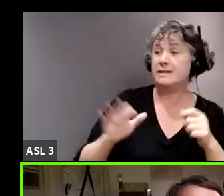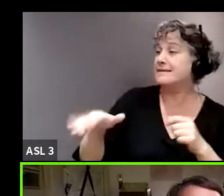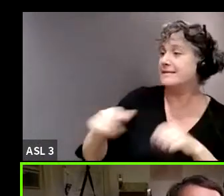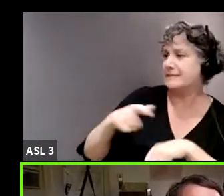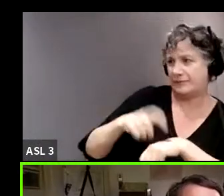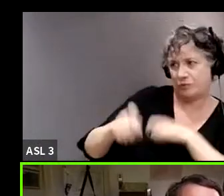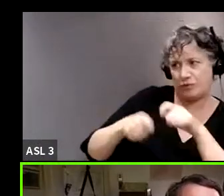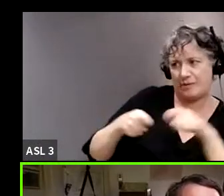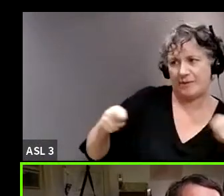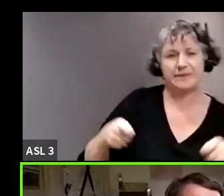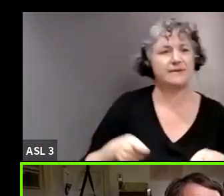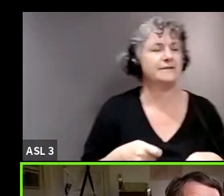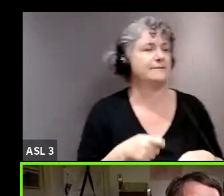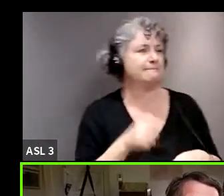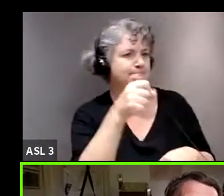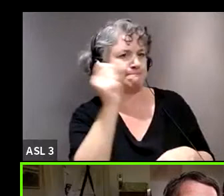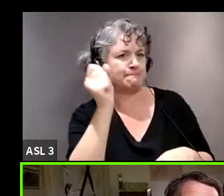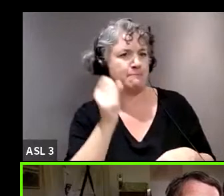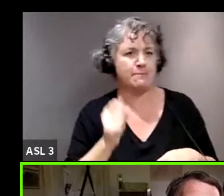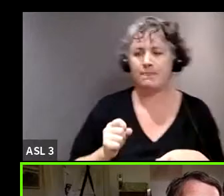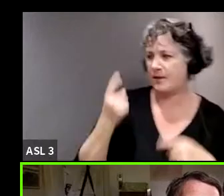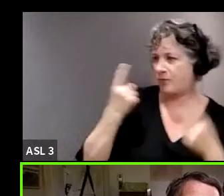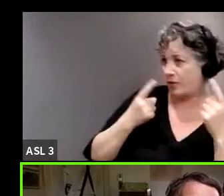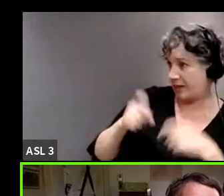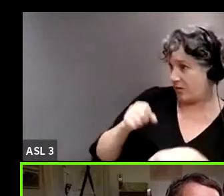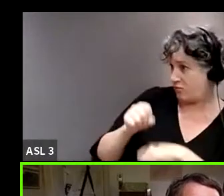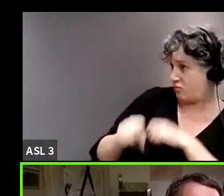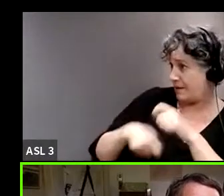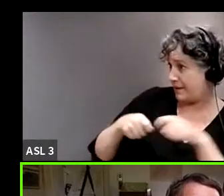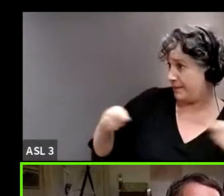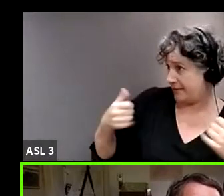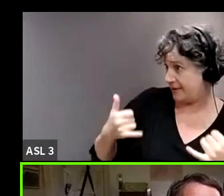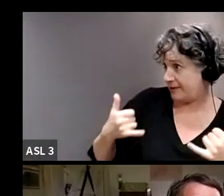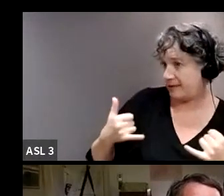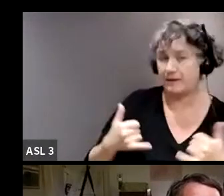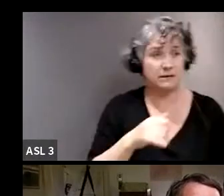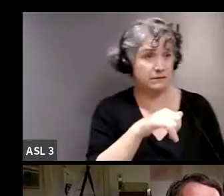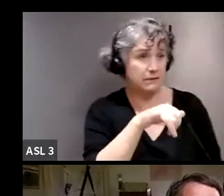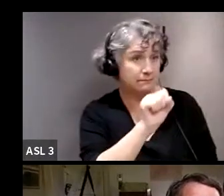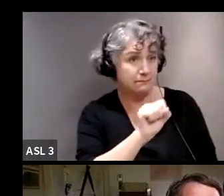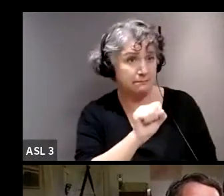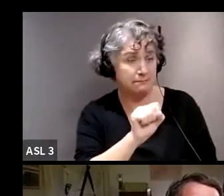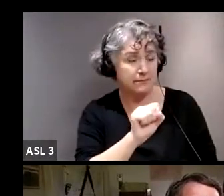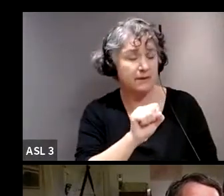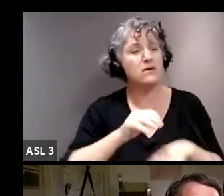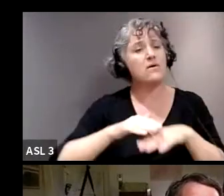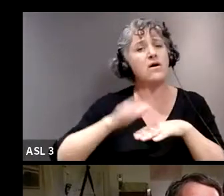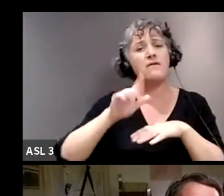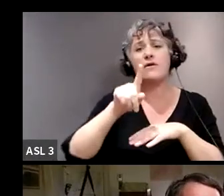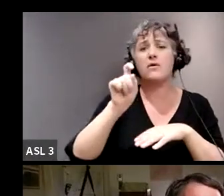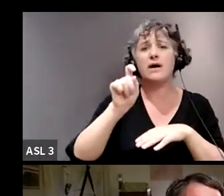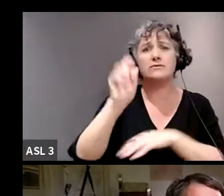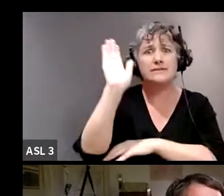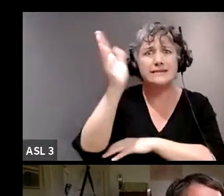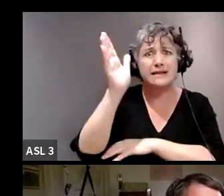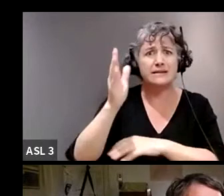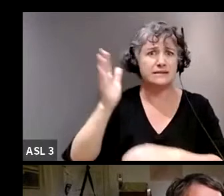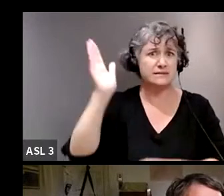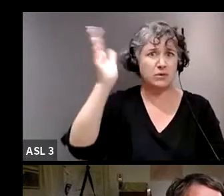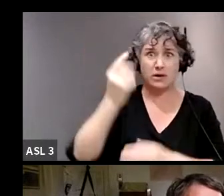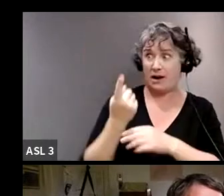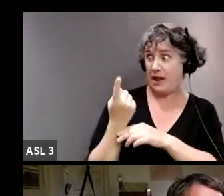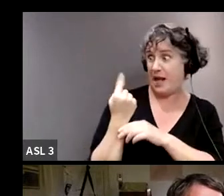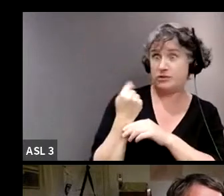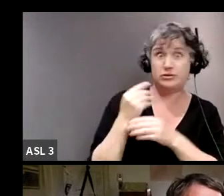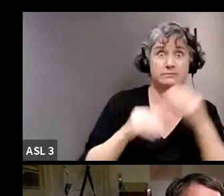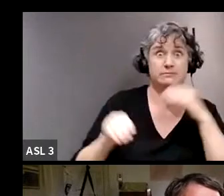now i just wonder if you could wrap up now thank you yeah over 100 delegates spoke at last year's budget meeting and we're